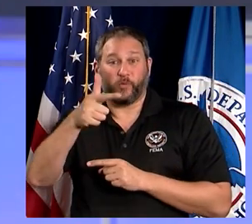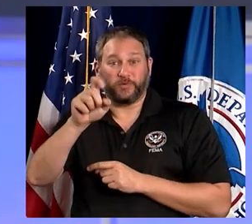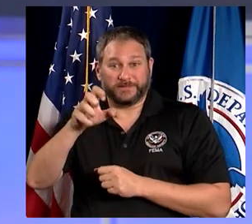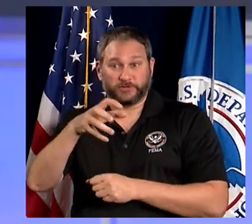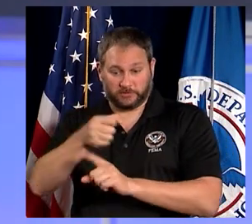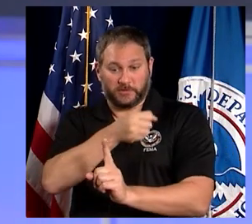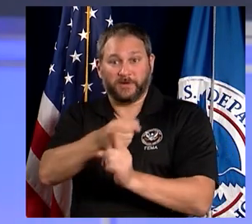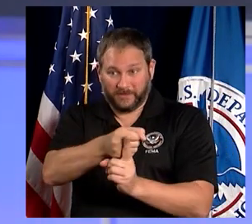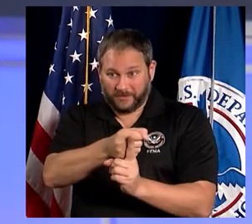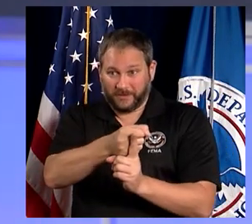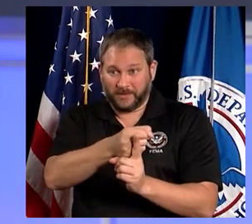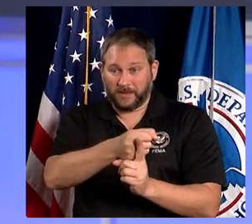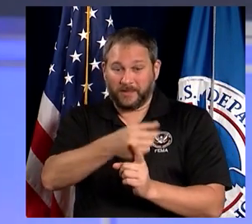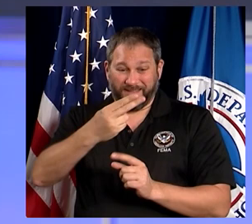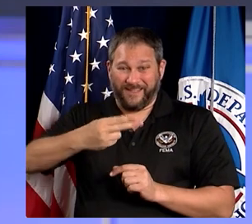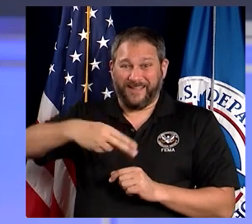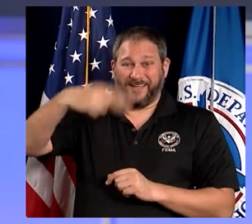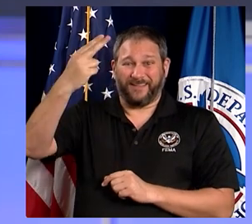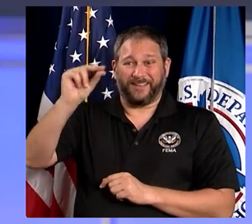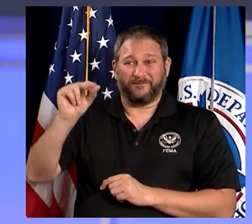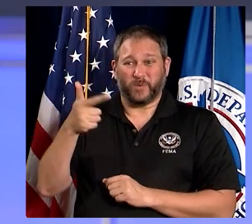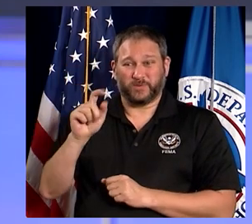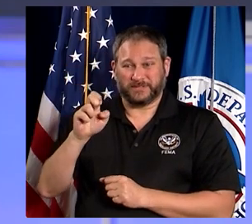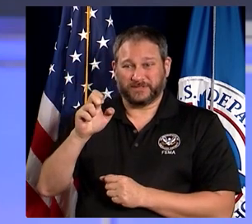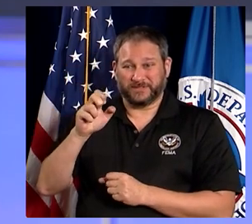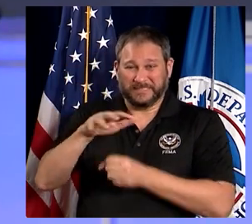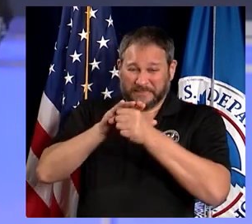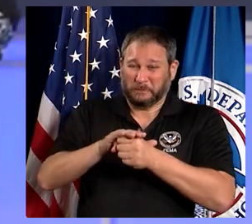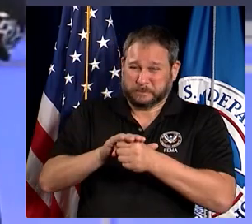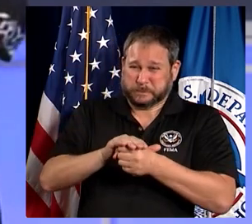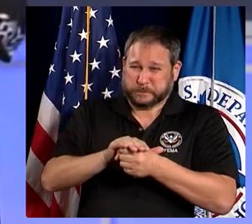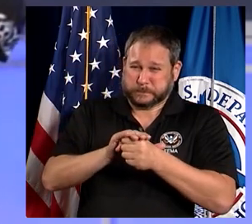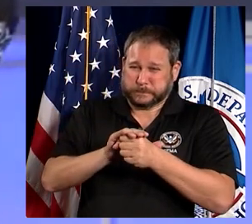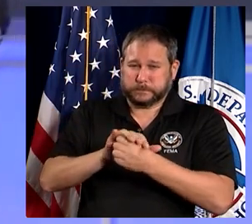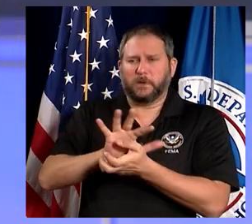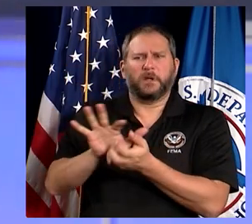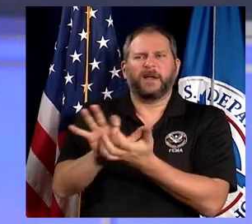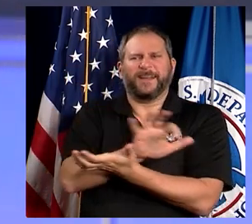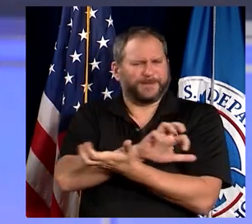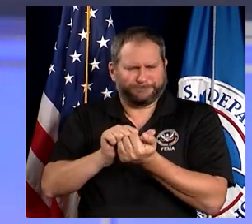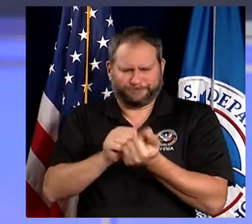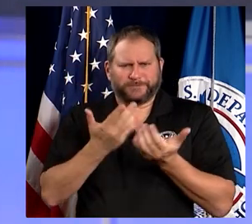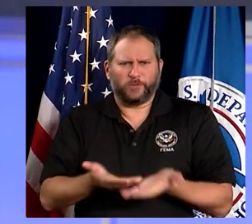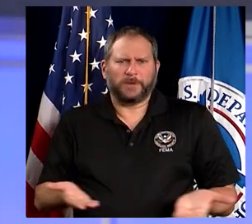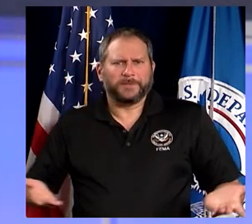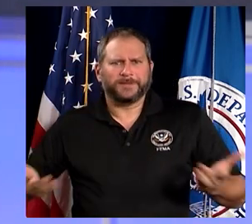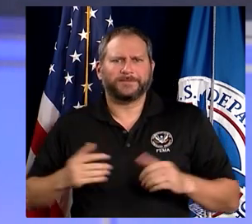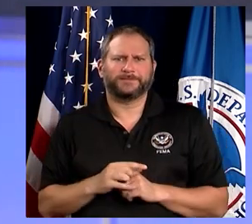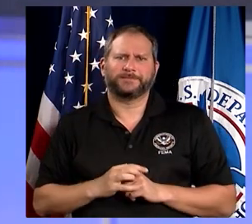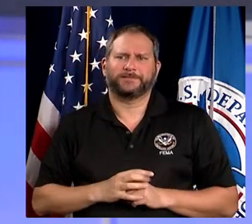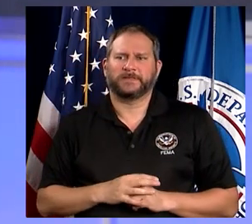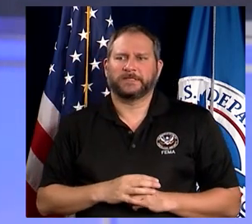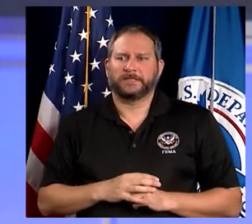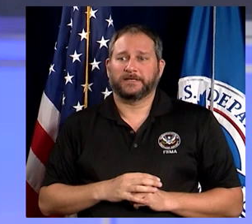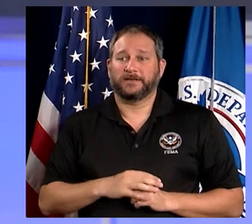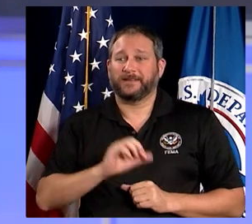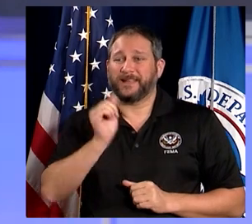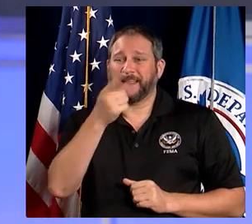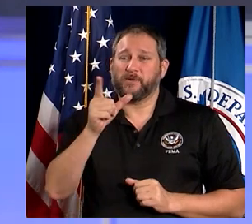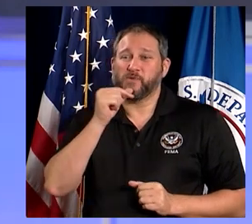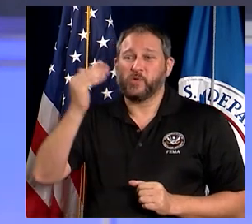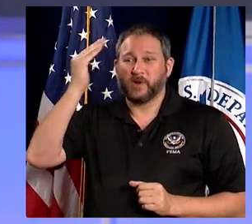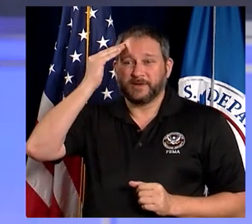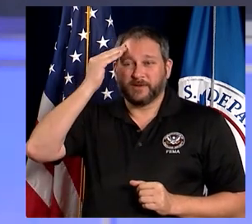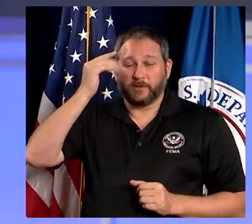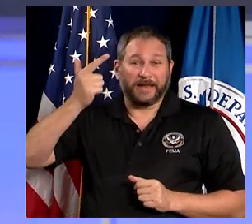voltage, too much pressure, can destroy equipment very quickly. And anyone who's plugged an American hairdryer into